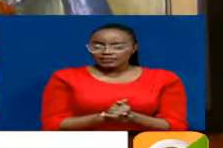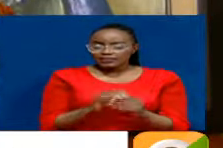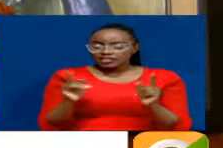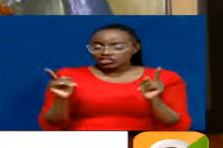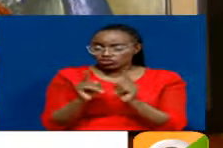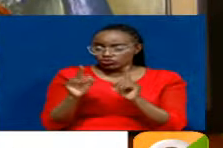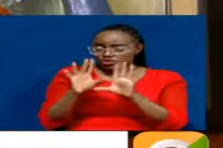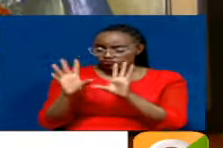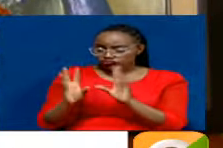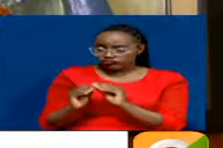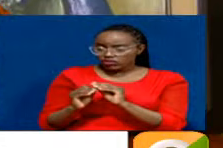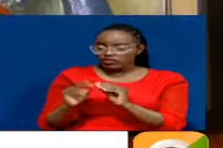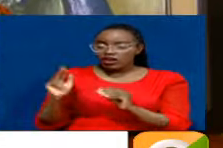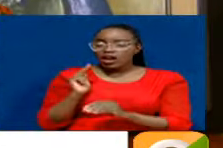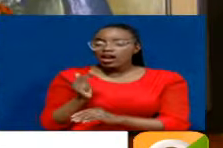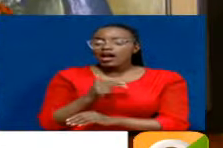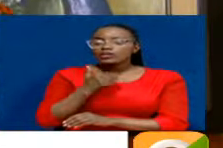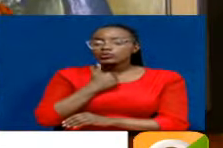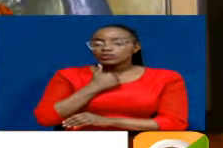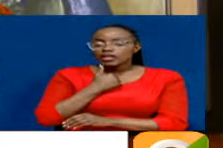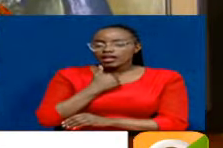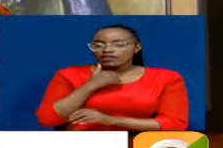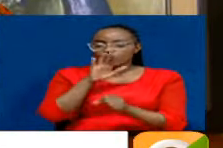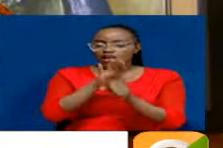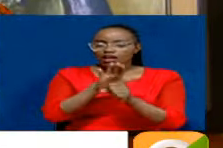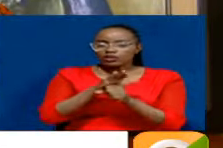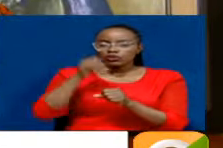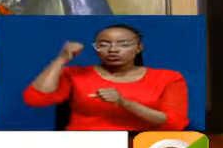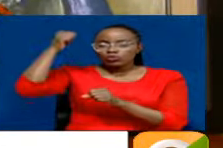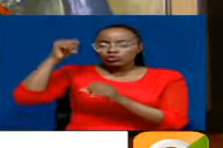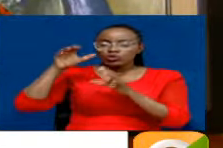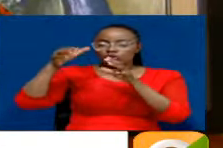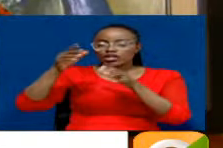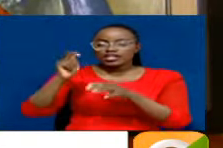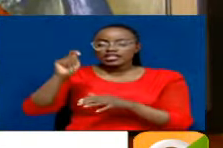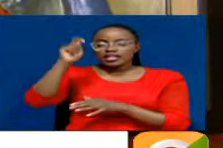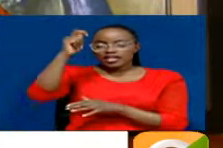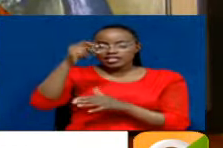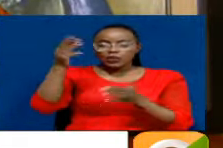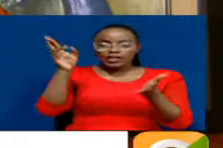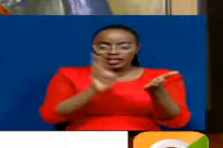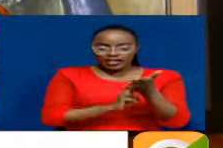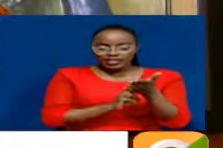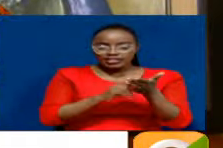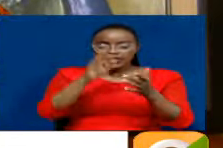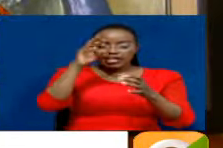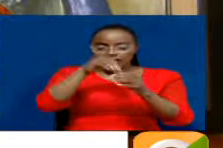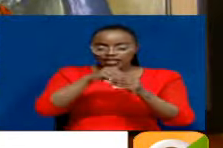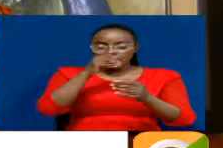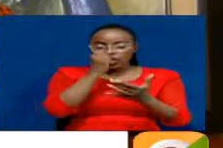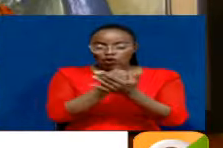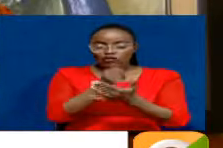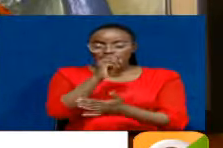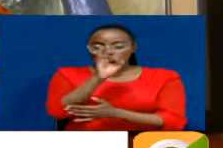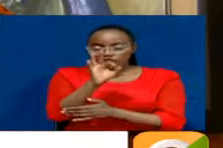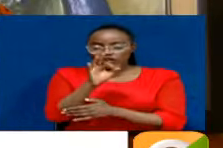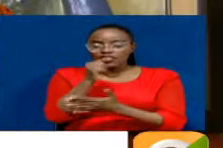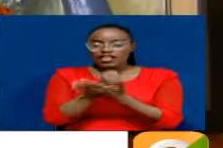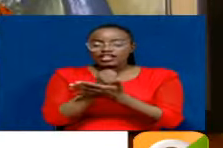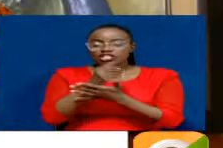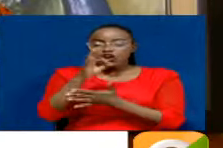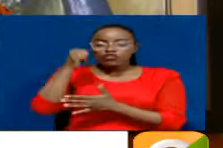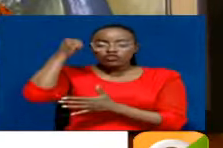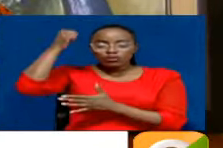in short, we do have many political parties in Kenya registered in the office of registrar